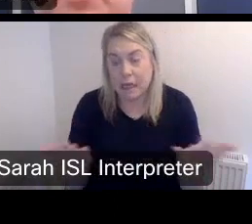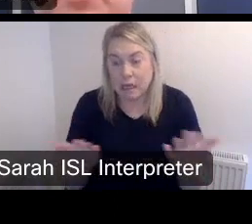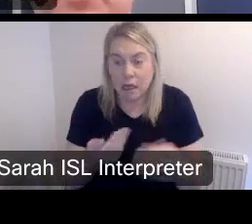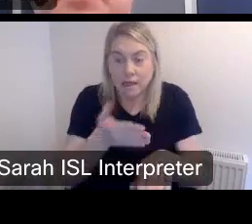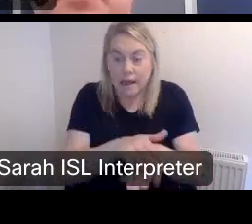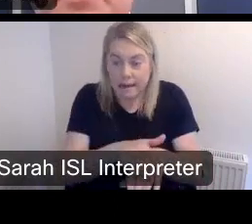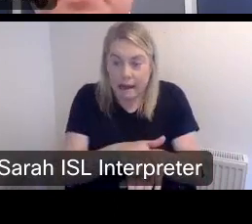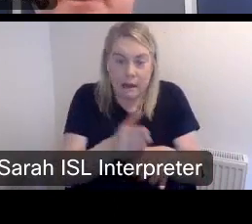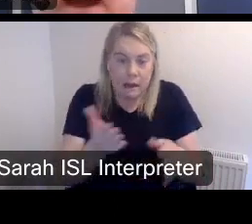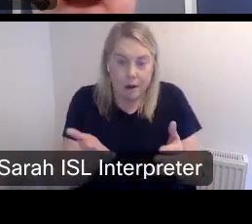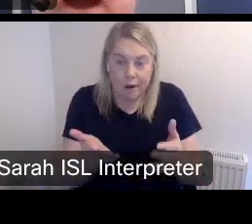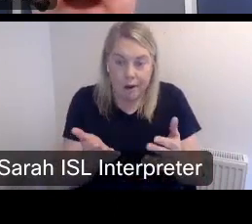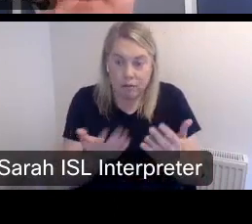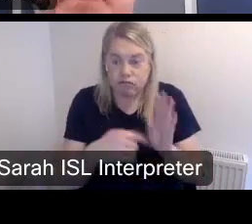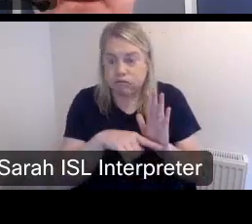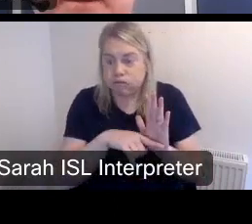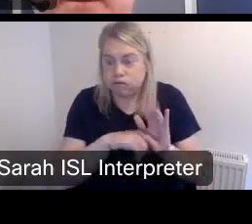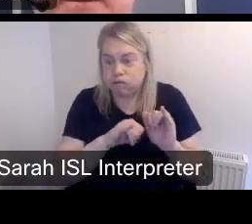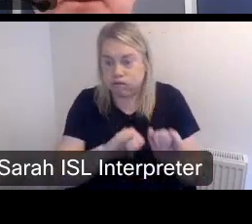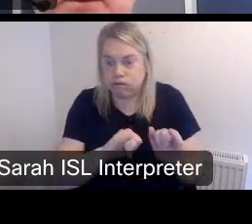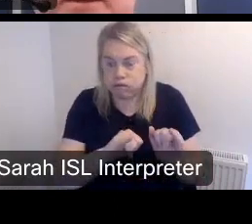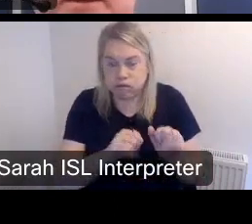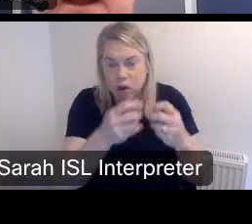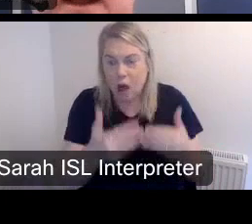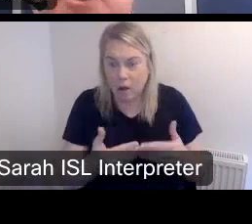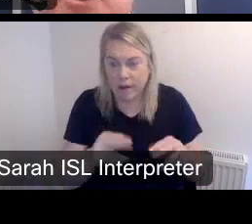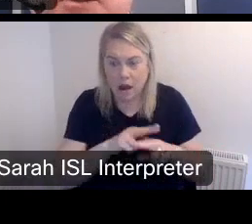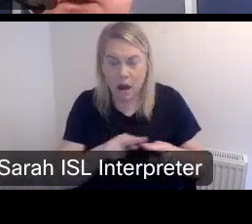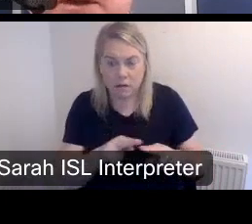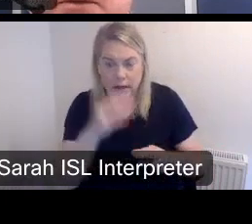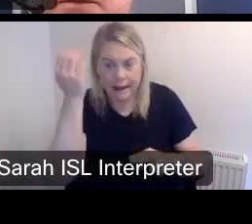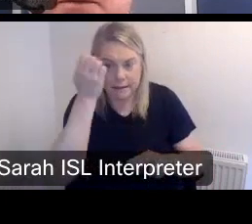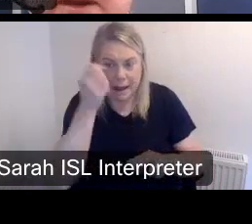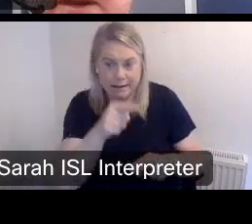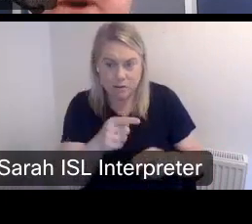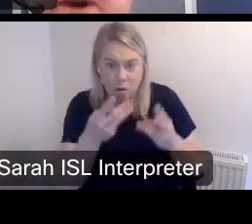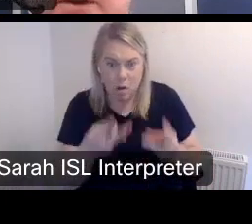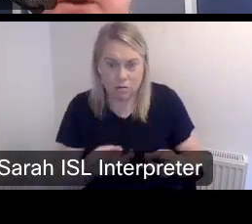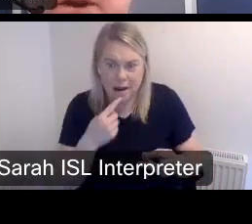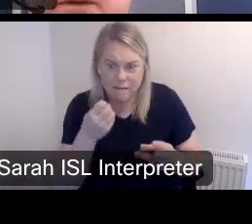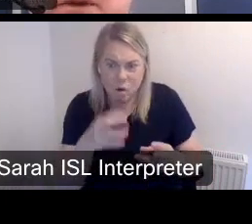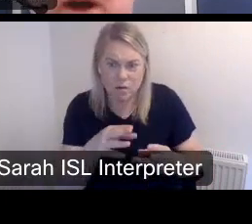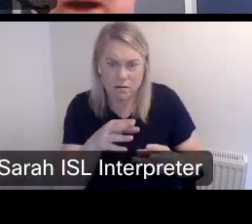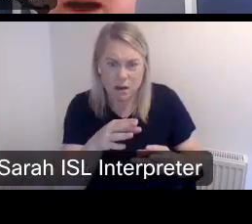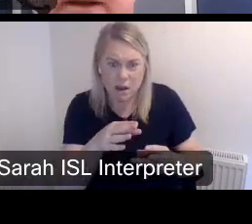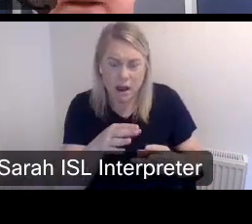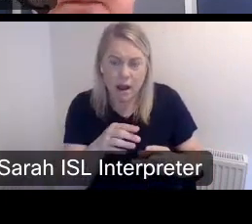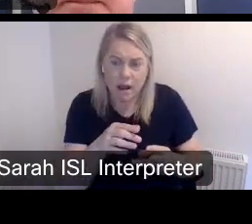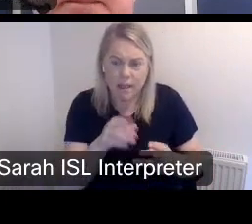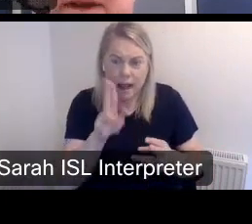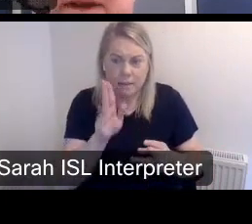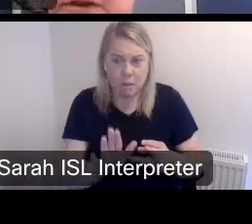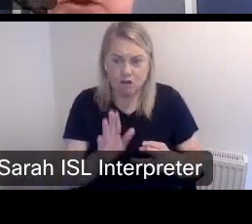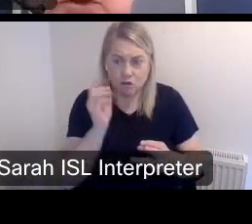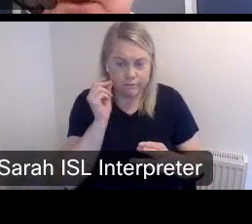is not anticipated, you know, that immediately should, I suppose, raise the question, you know, has something happened